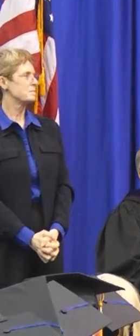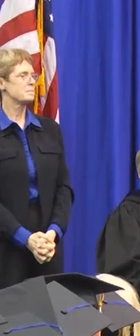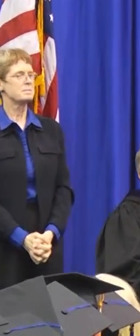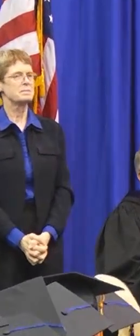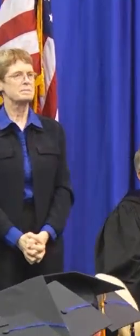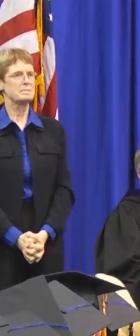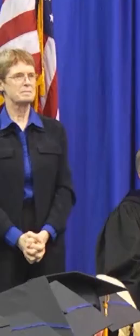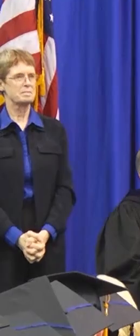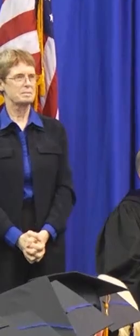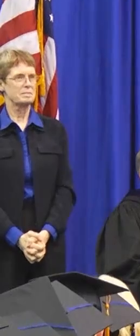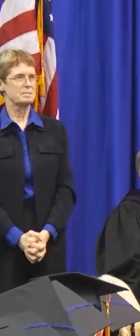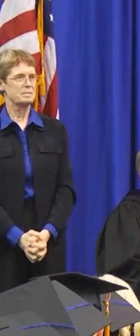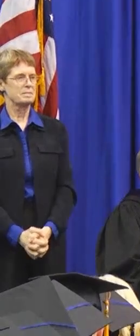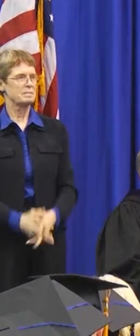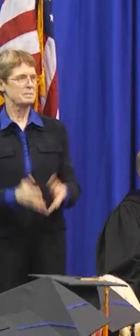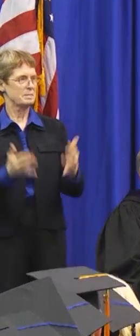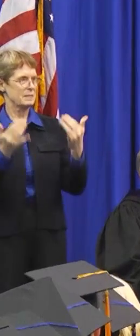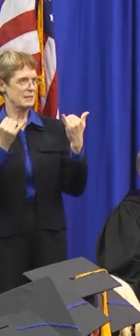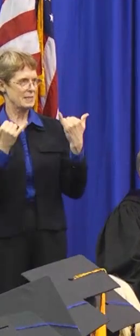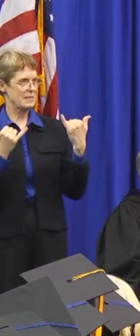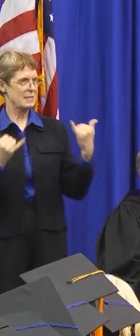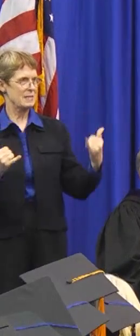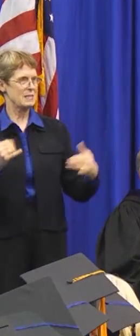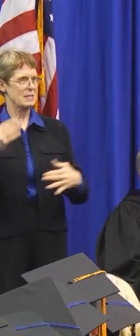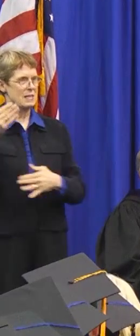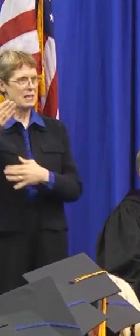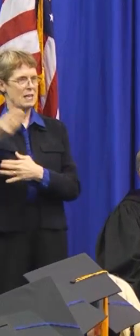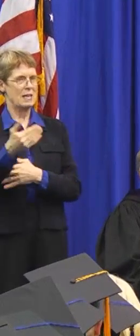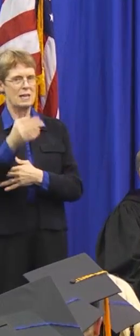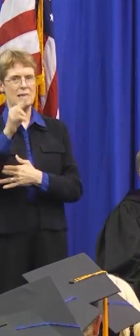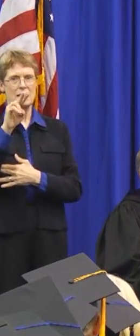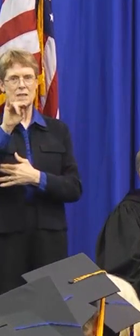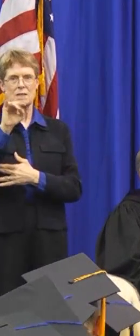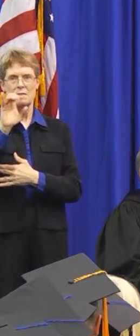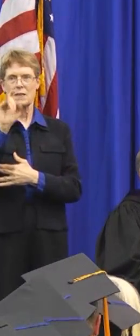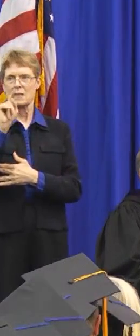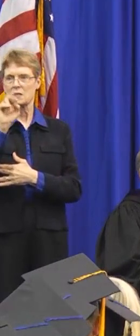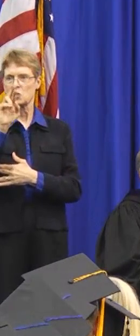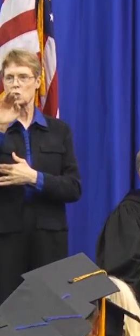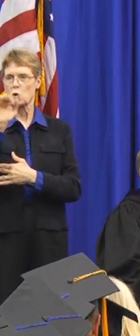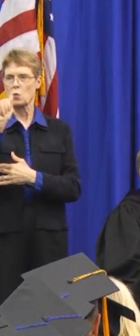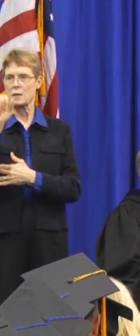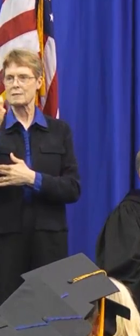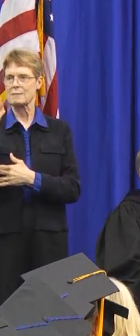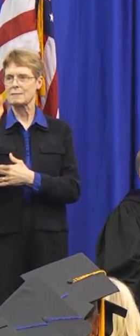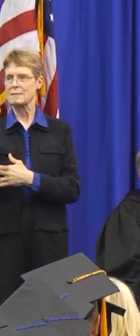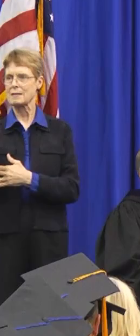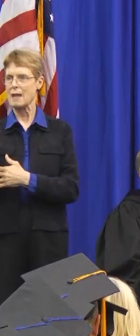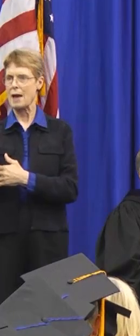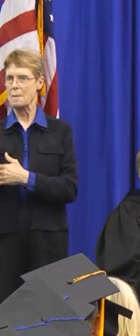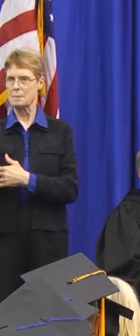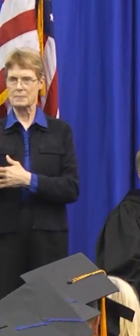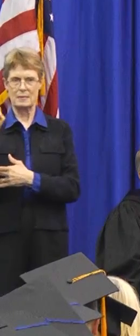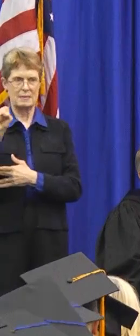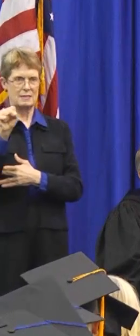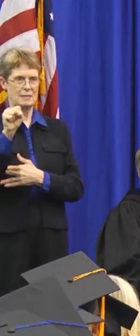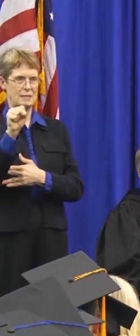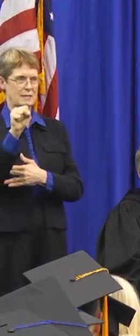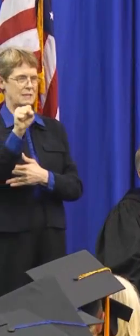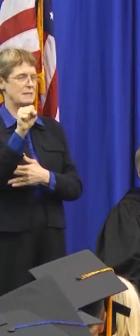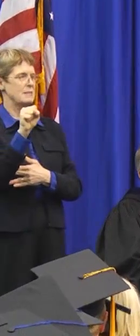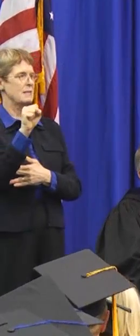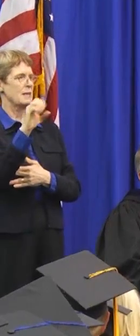At this time, I would like to invite Victoria Sams, Calhoun Student Government